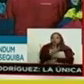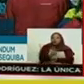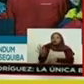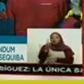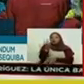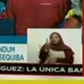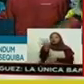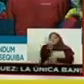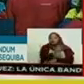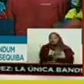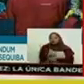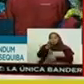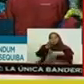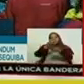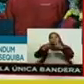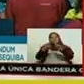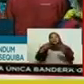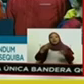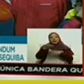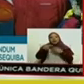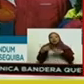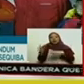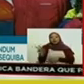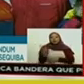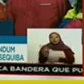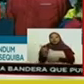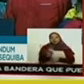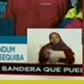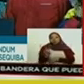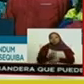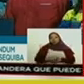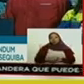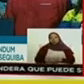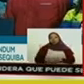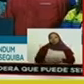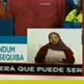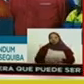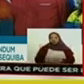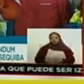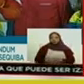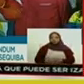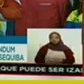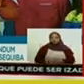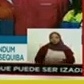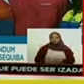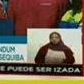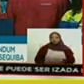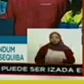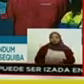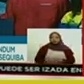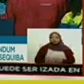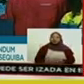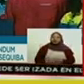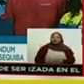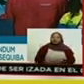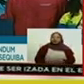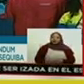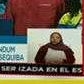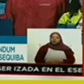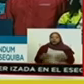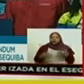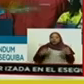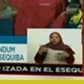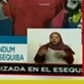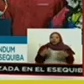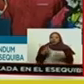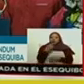ICJ's decision recently saying that this region belongs to Guyana. But how can it belong to Guyana when all of these